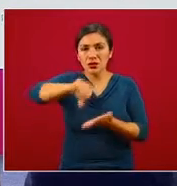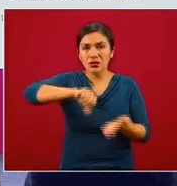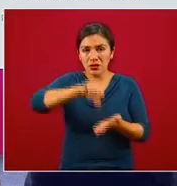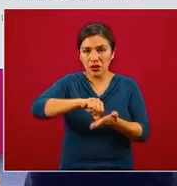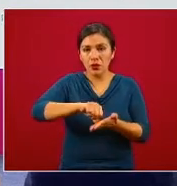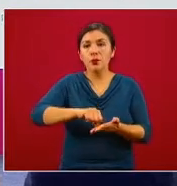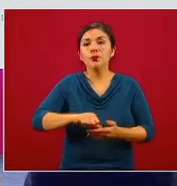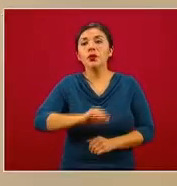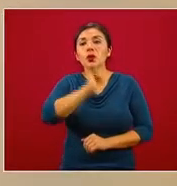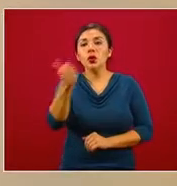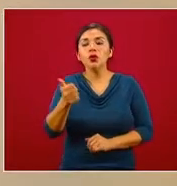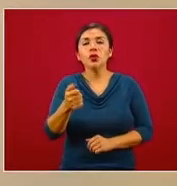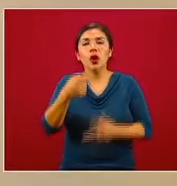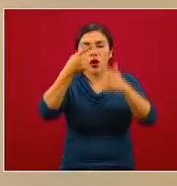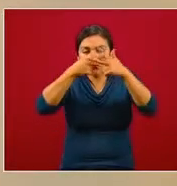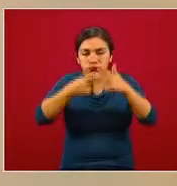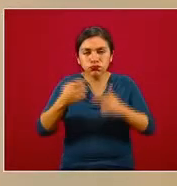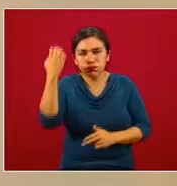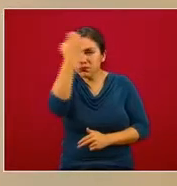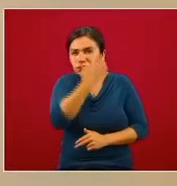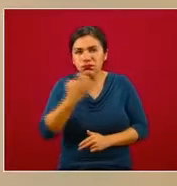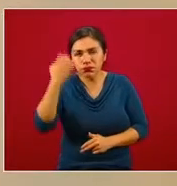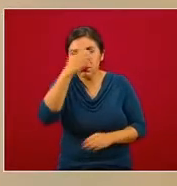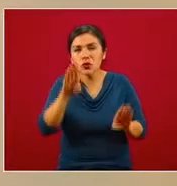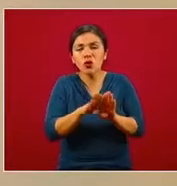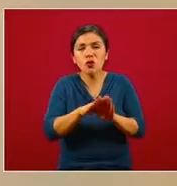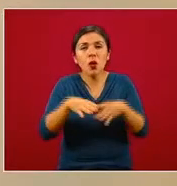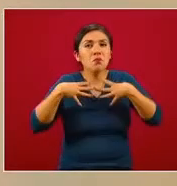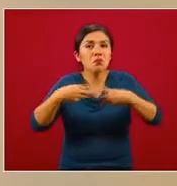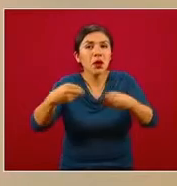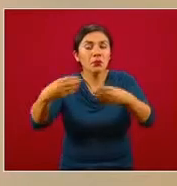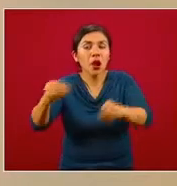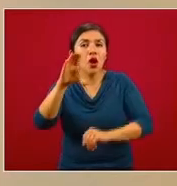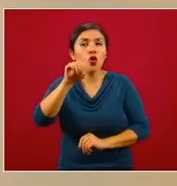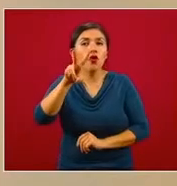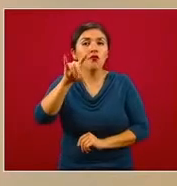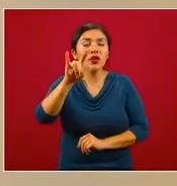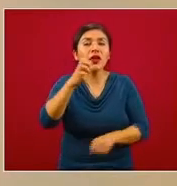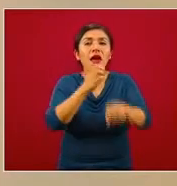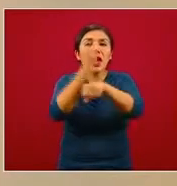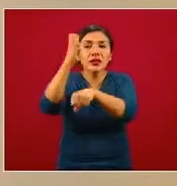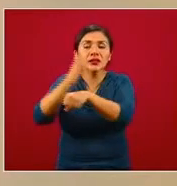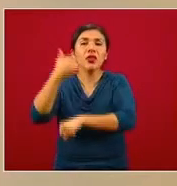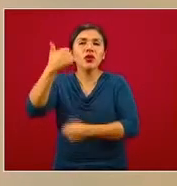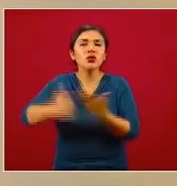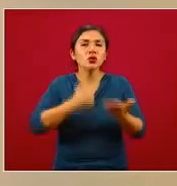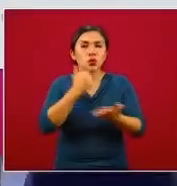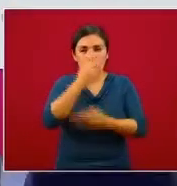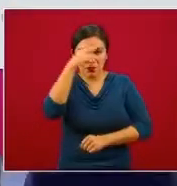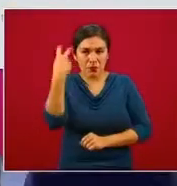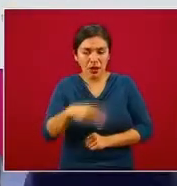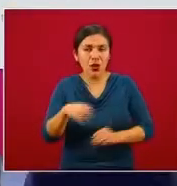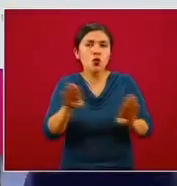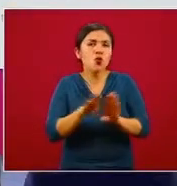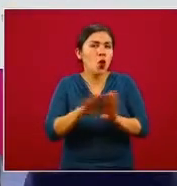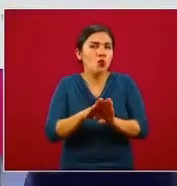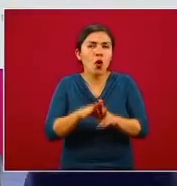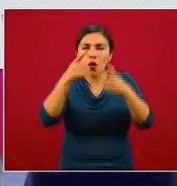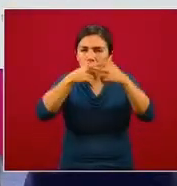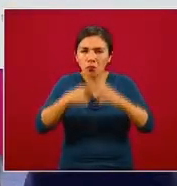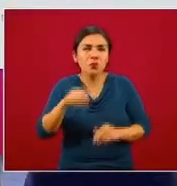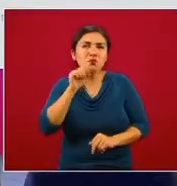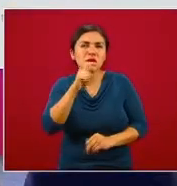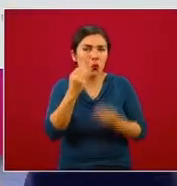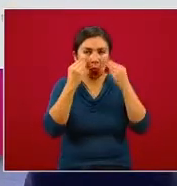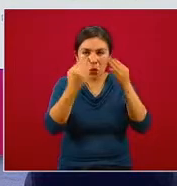And it was also developed by Dr. Graciela at the same center. There's an estimate of the